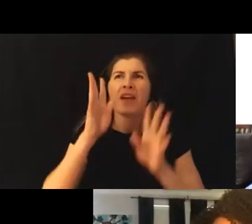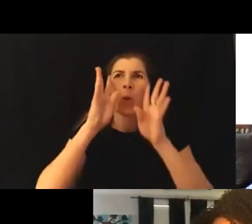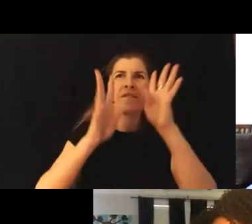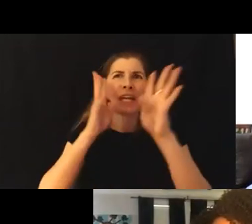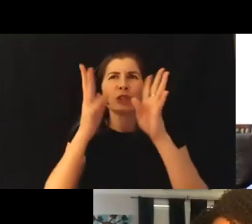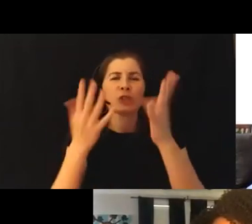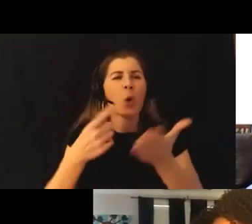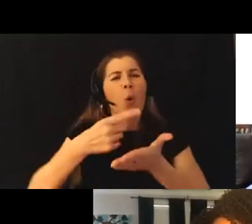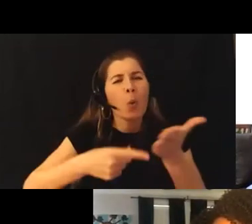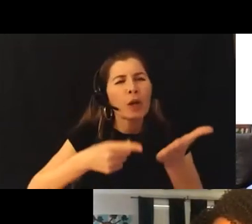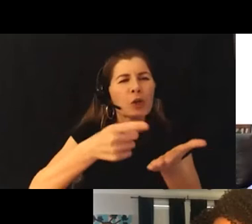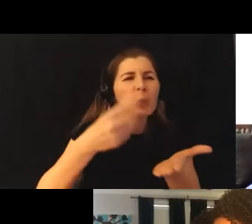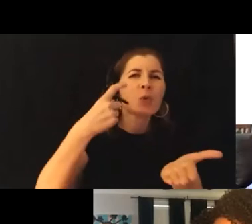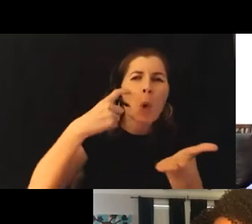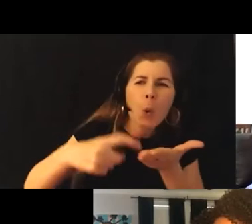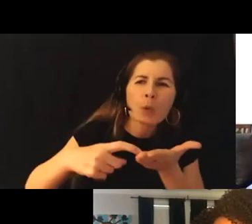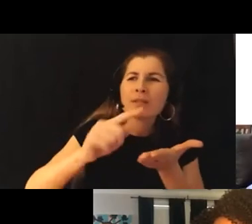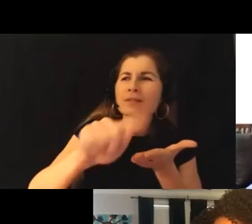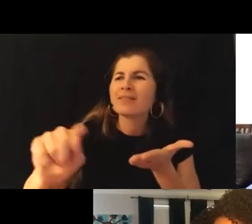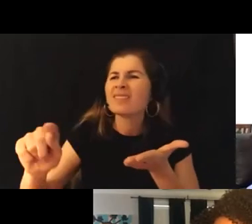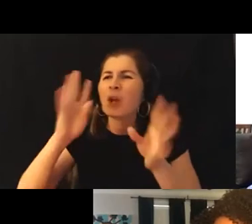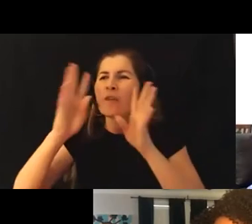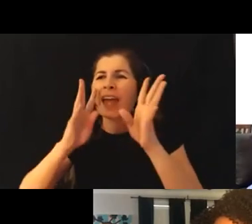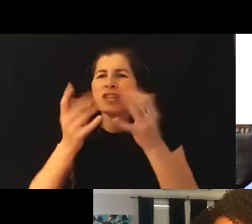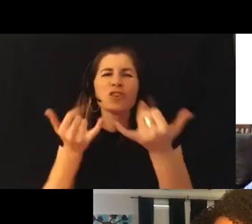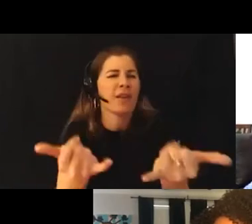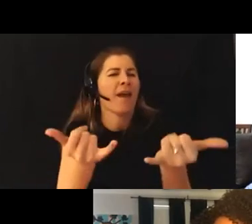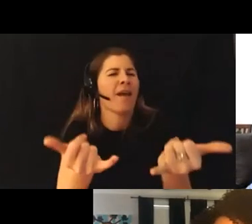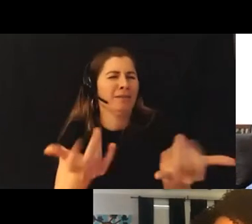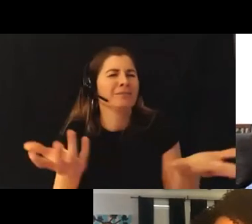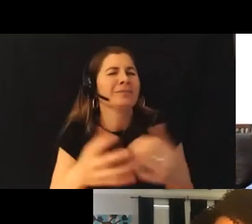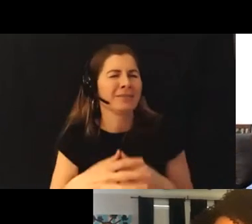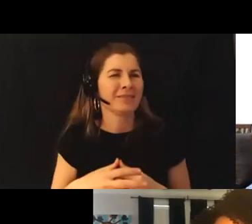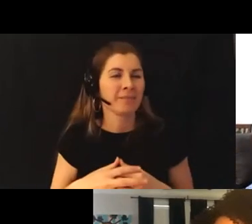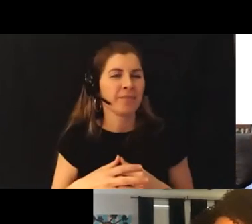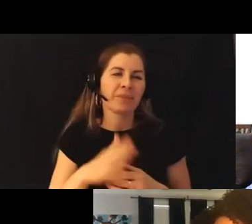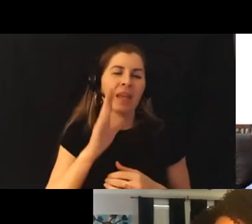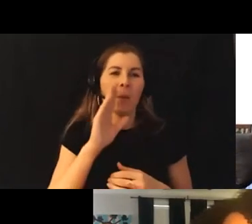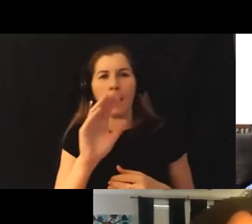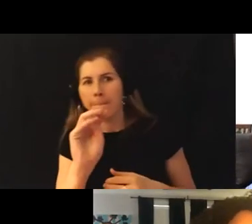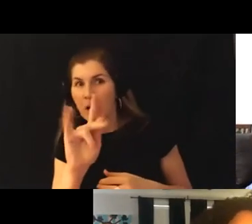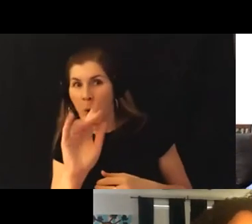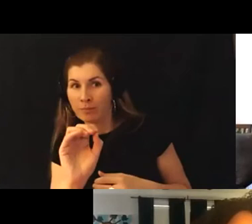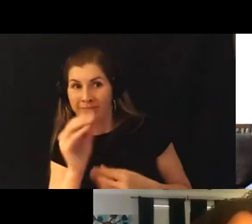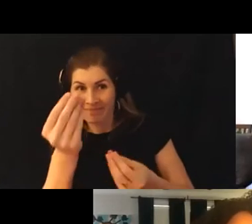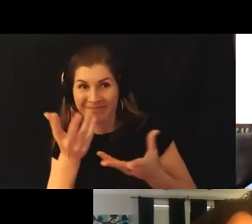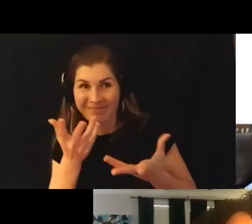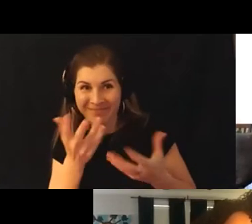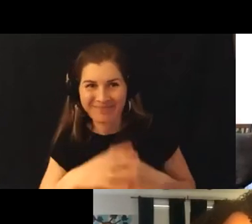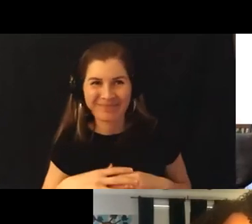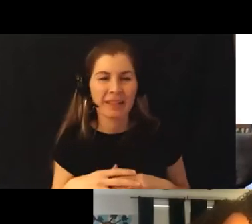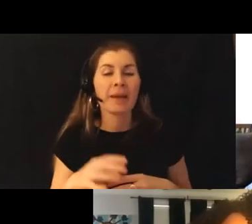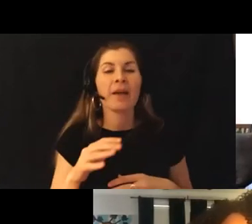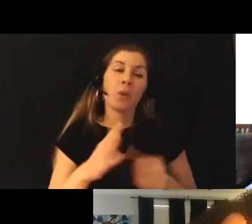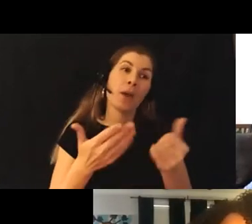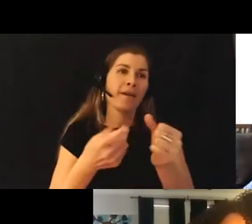or witnessing now as we are living through this pandemic? And I'll point that question to Miko. There are, first